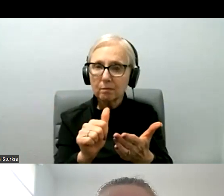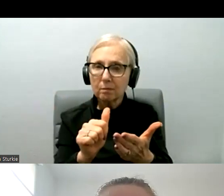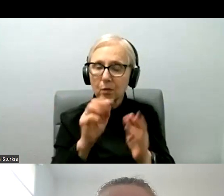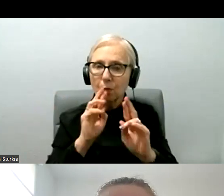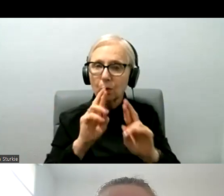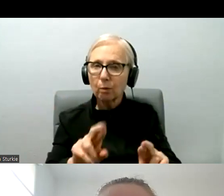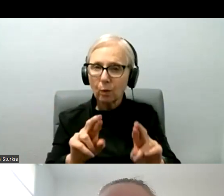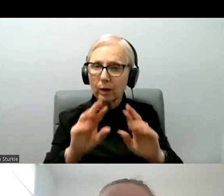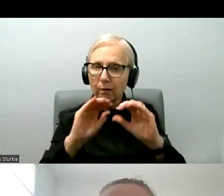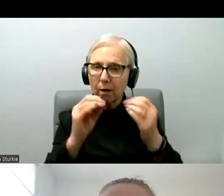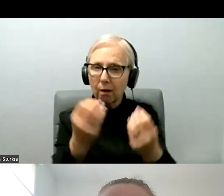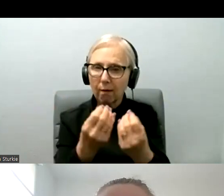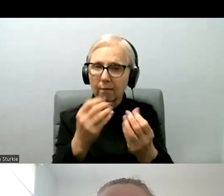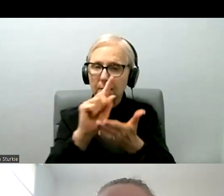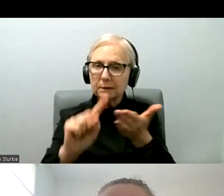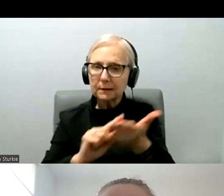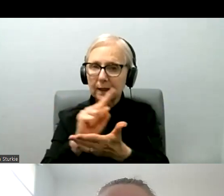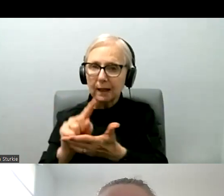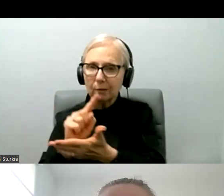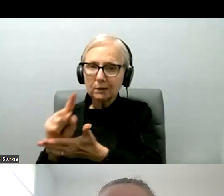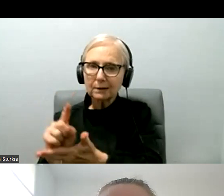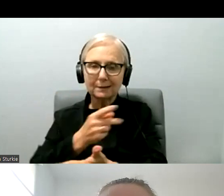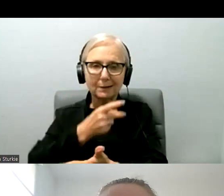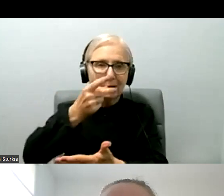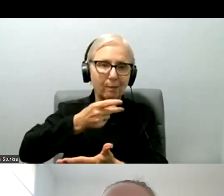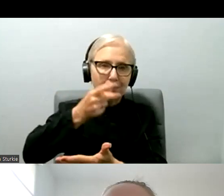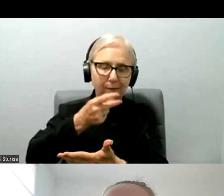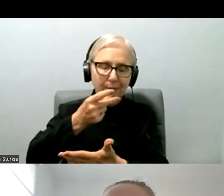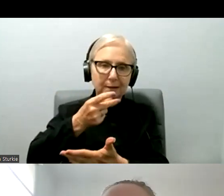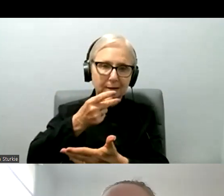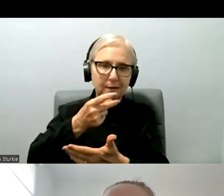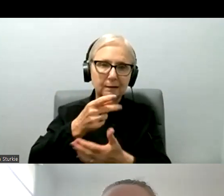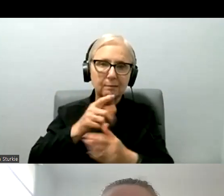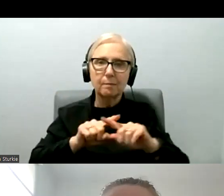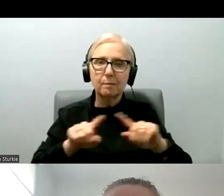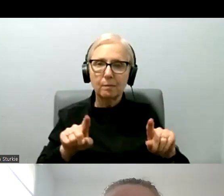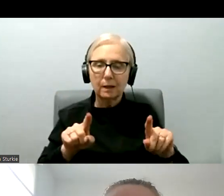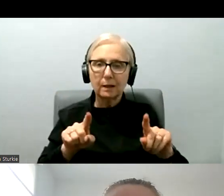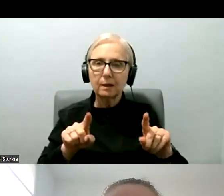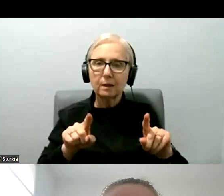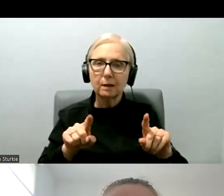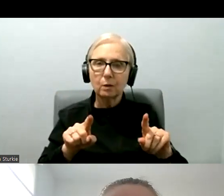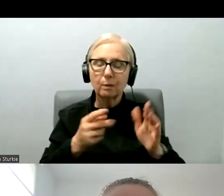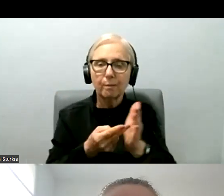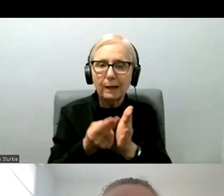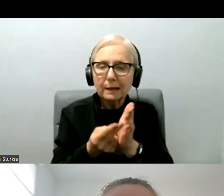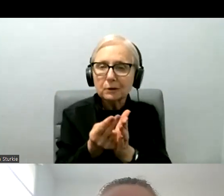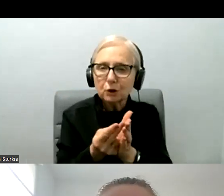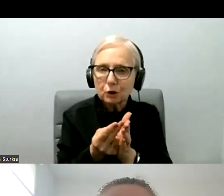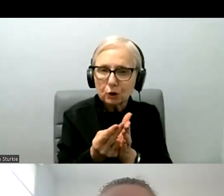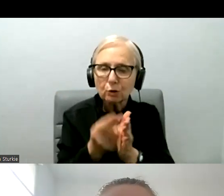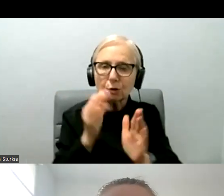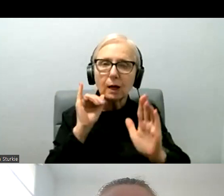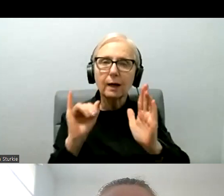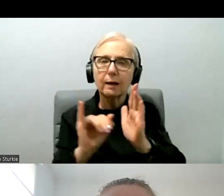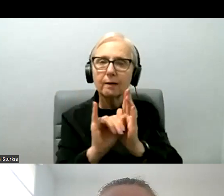recording the office hours because they're not intended to be public facing in any way. So that is one thing to keep in mind, but we are making sure to identify